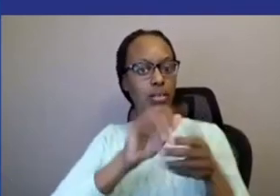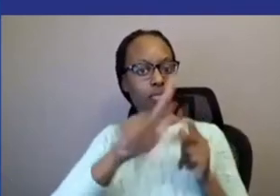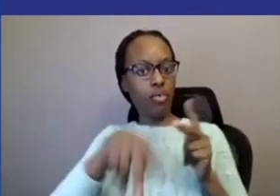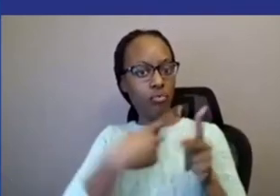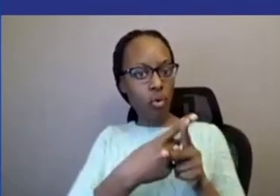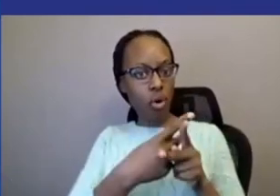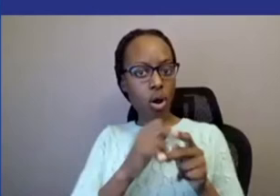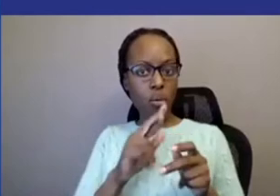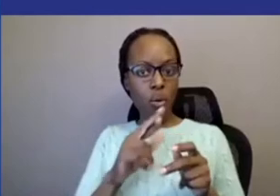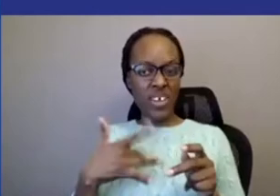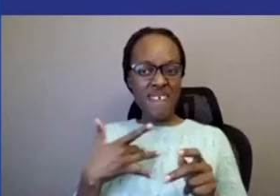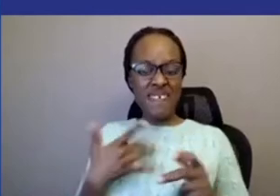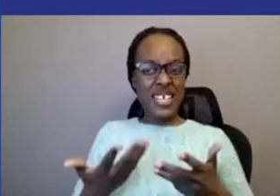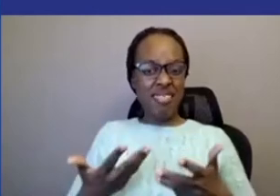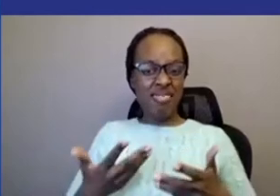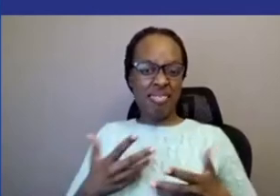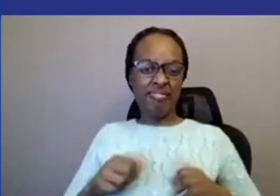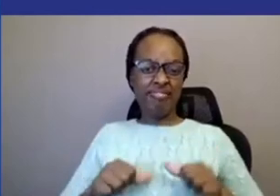seeing it in those spaces?